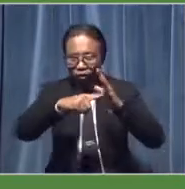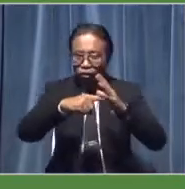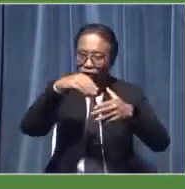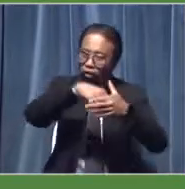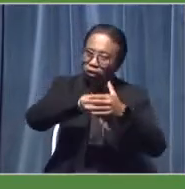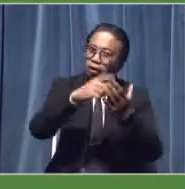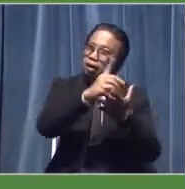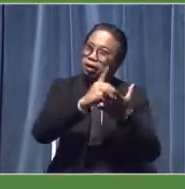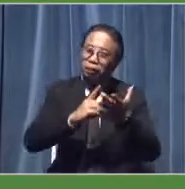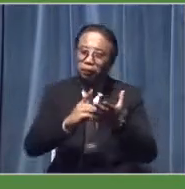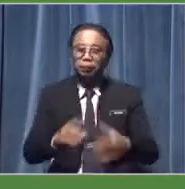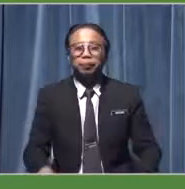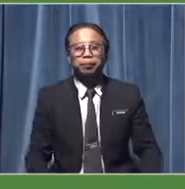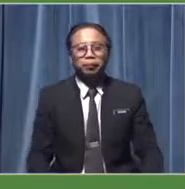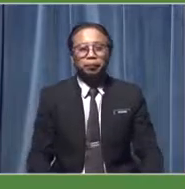diagram.